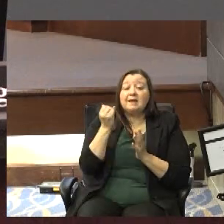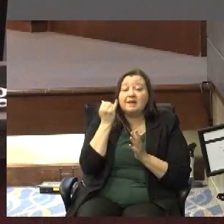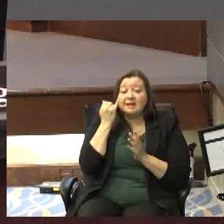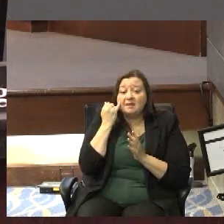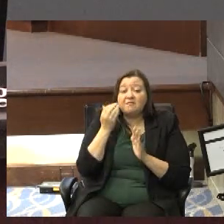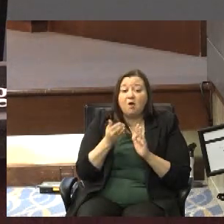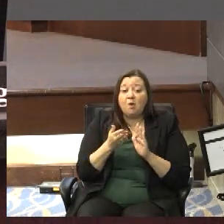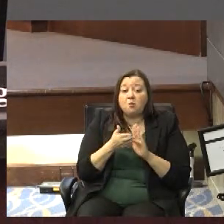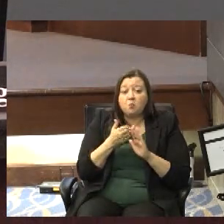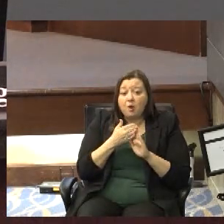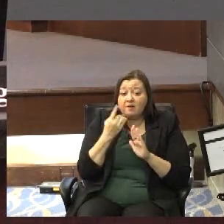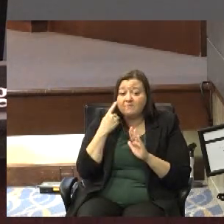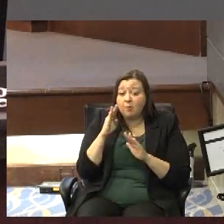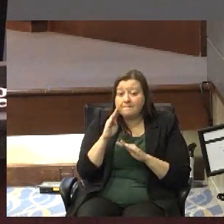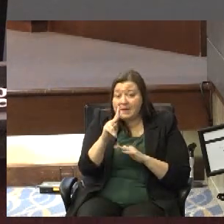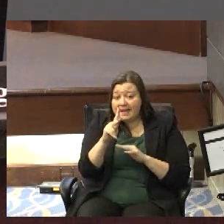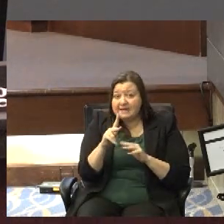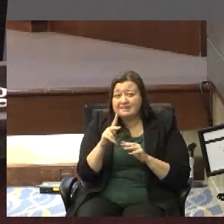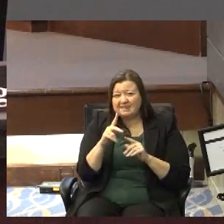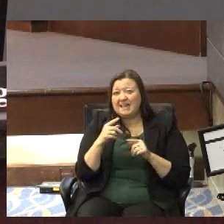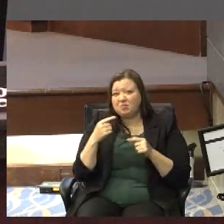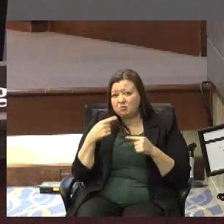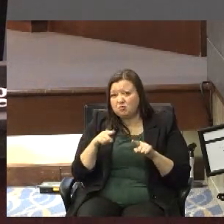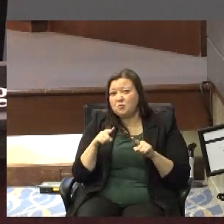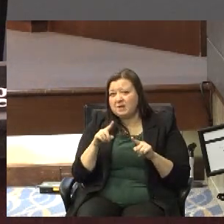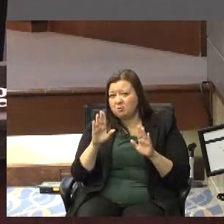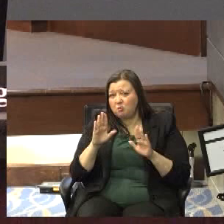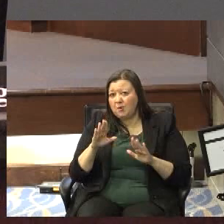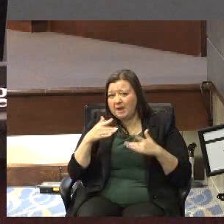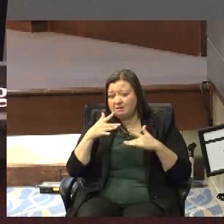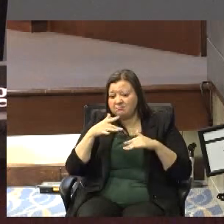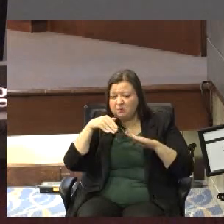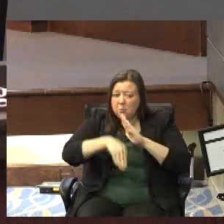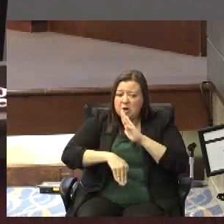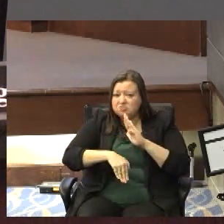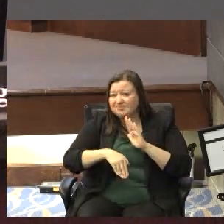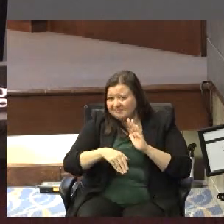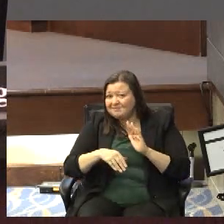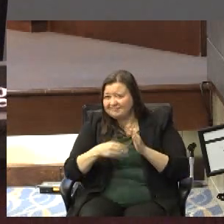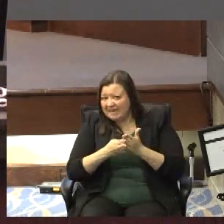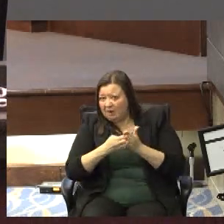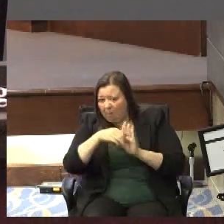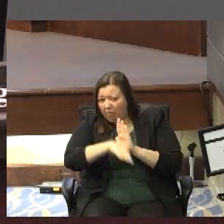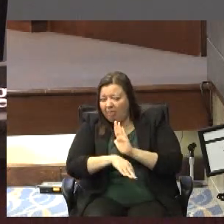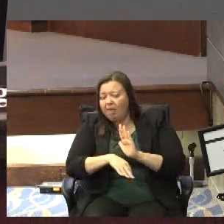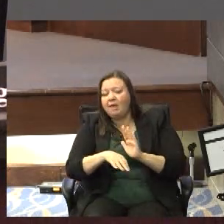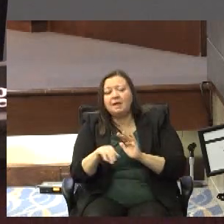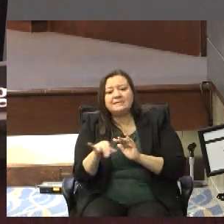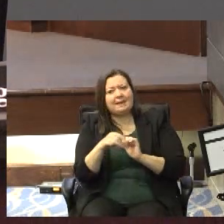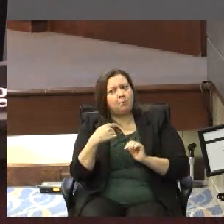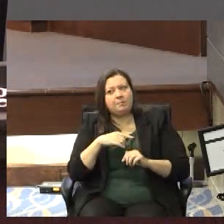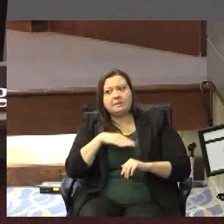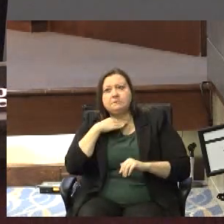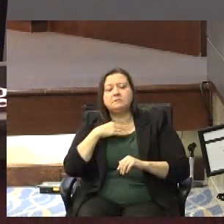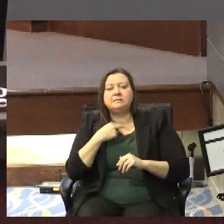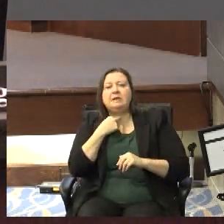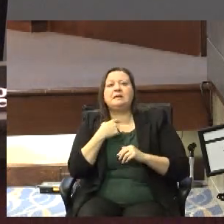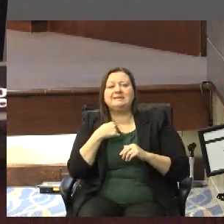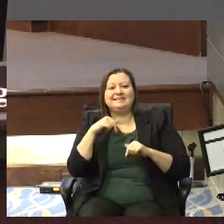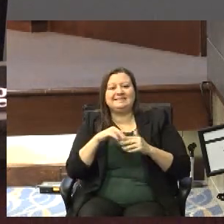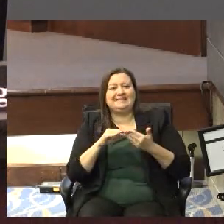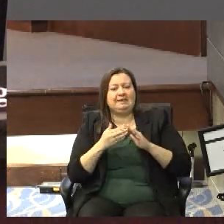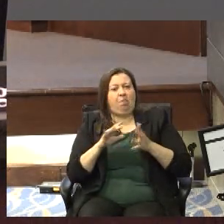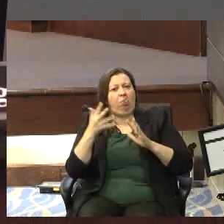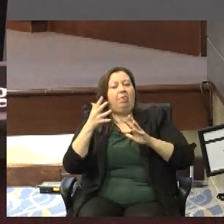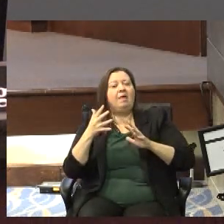for infrastructure needs, every single city besides maybe 10 in the country right now would be belly up. And so I'm always caught in that